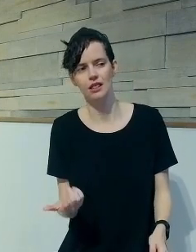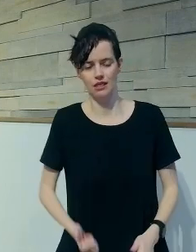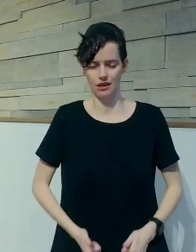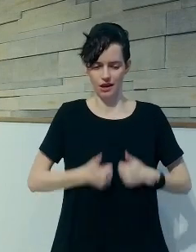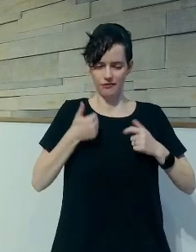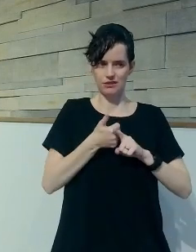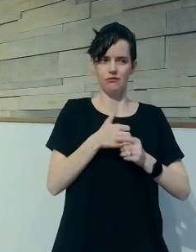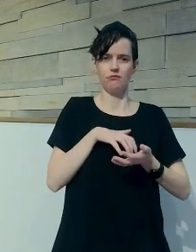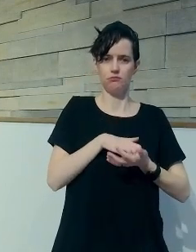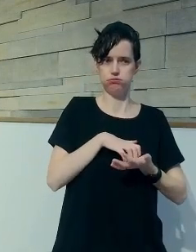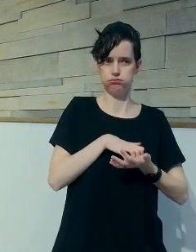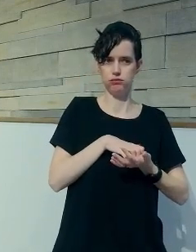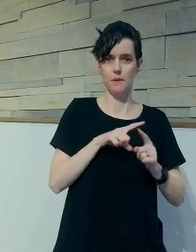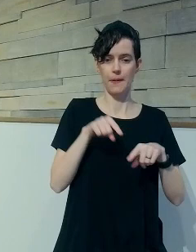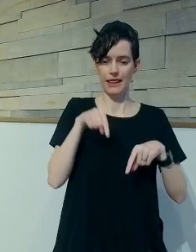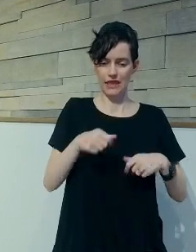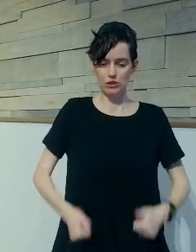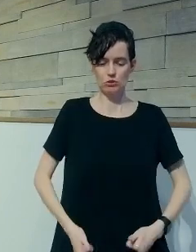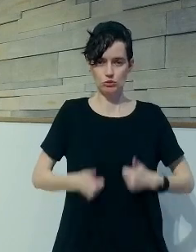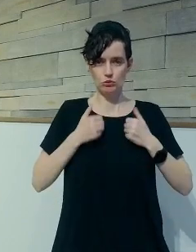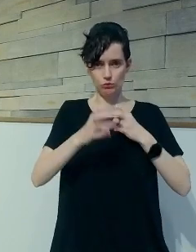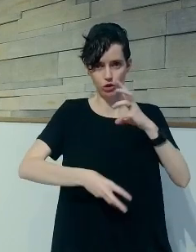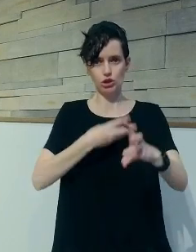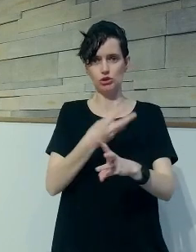Life is precious. But in this world